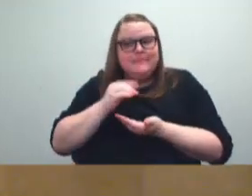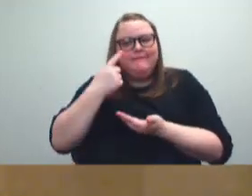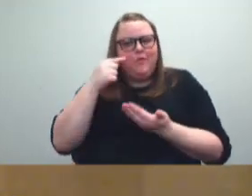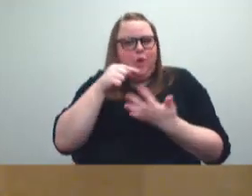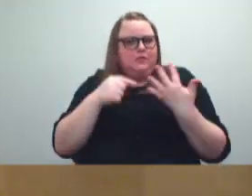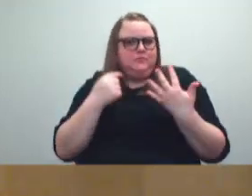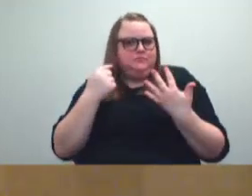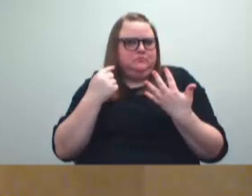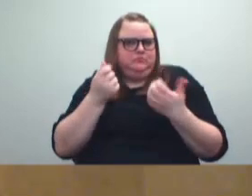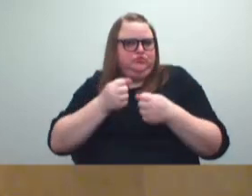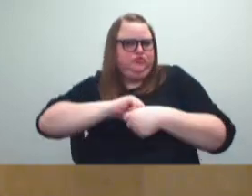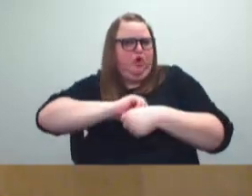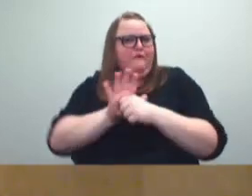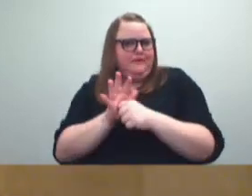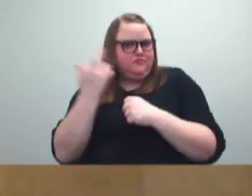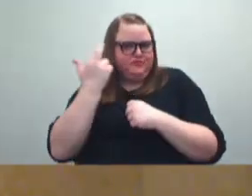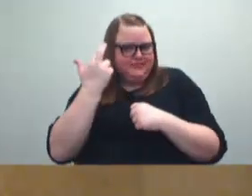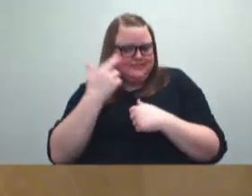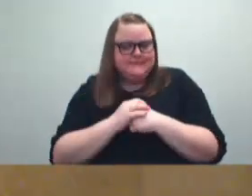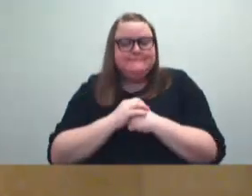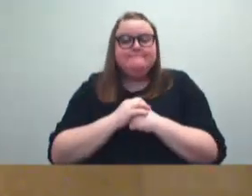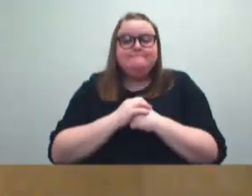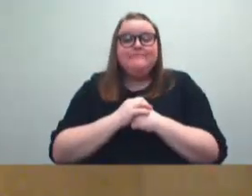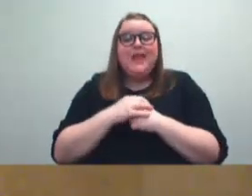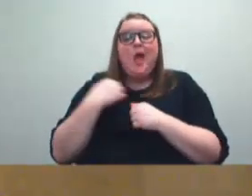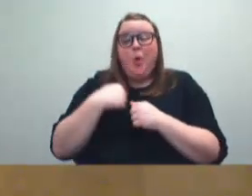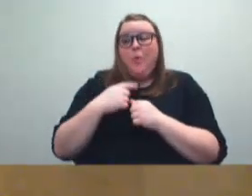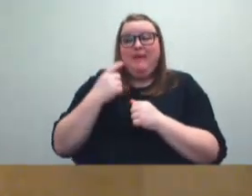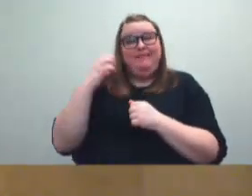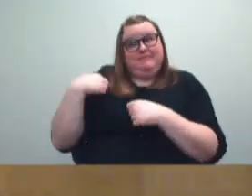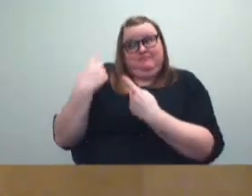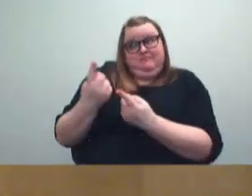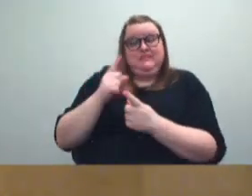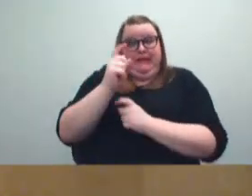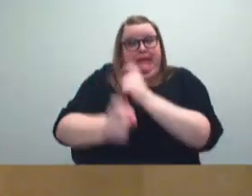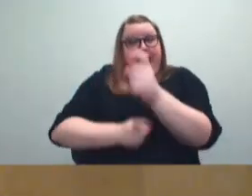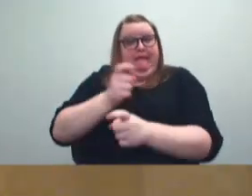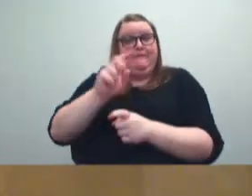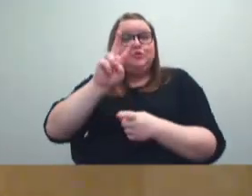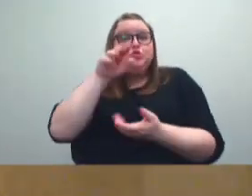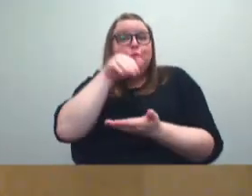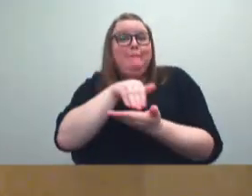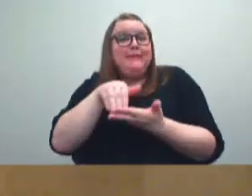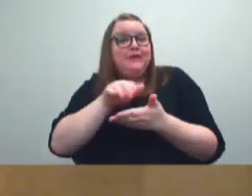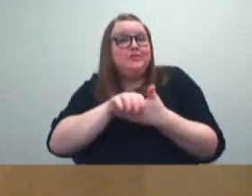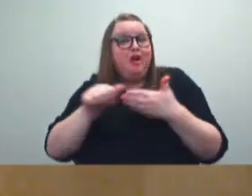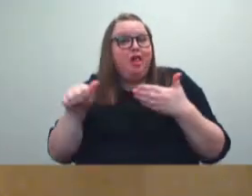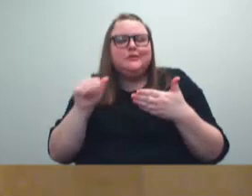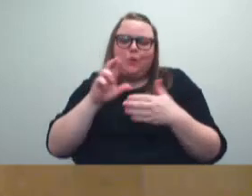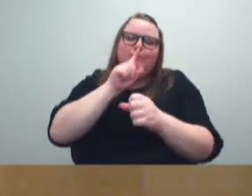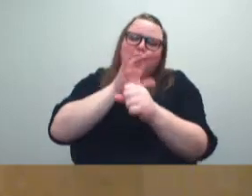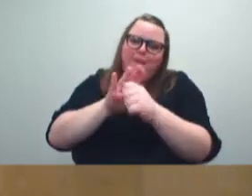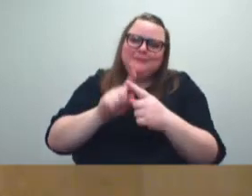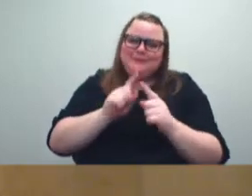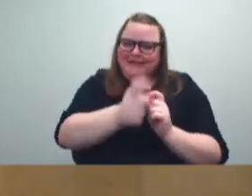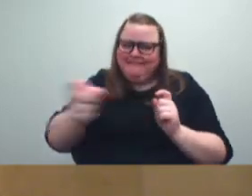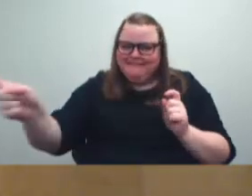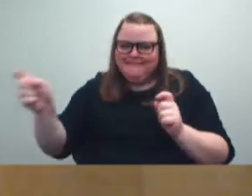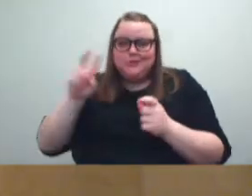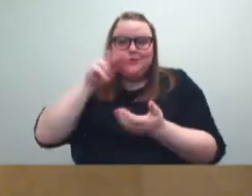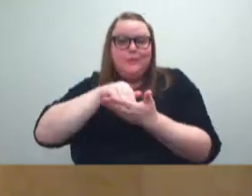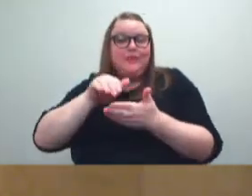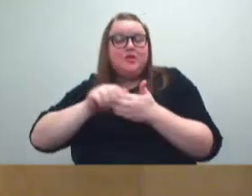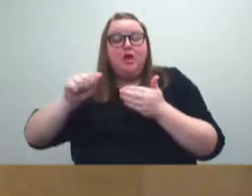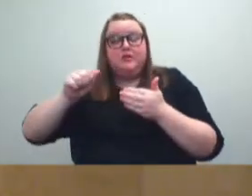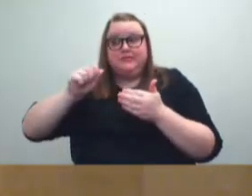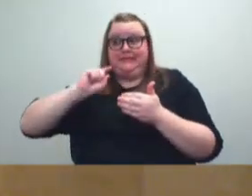already seen this happen. We've been able to give about $2 million, or at least promise, to the Reno Housing Authority. And I say that so